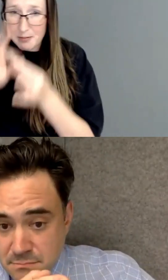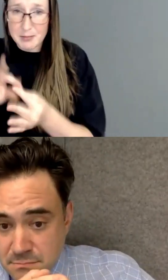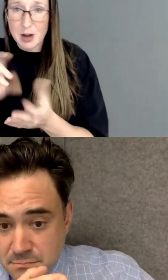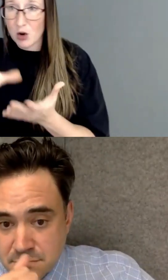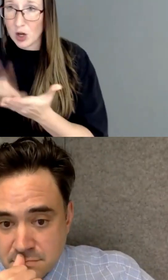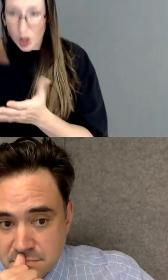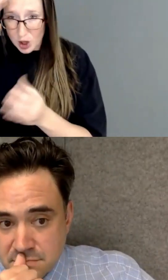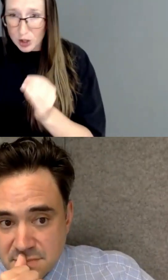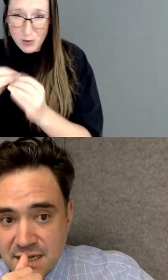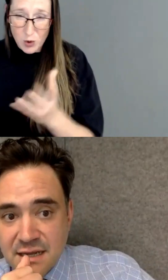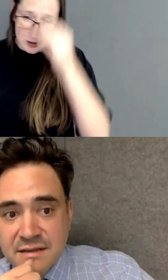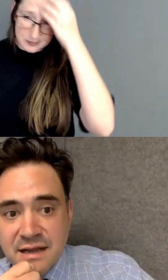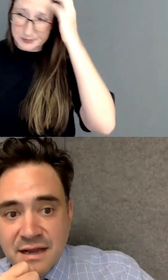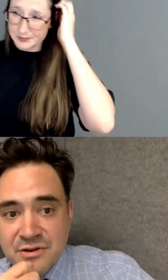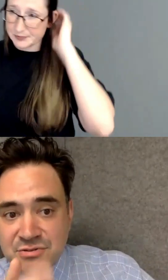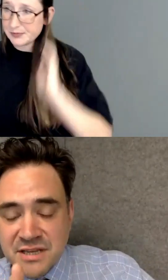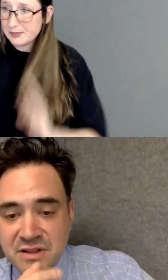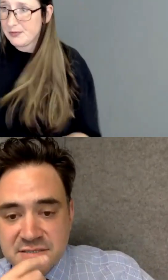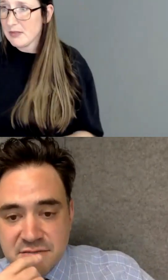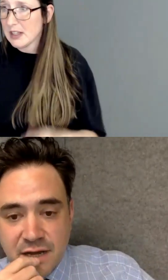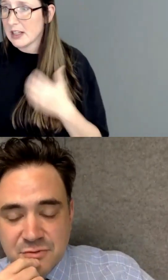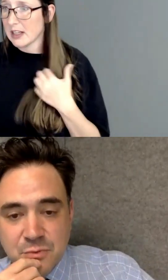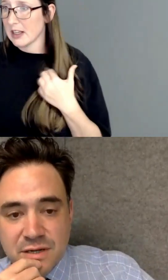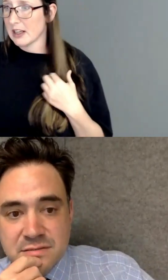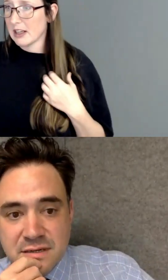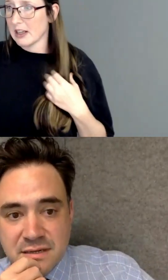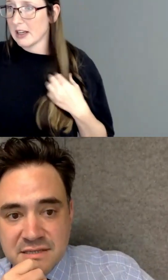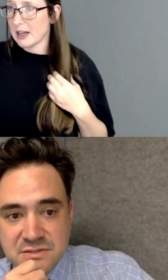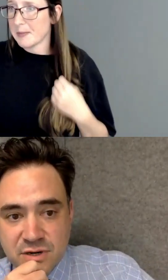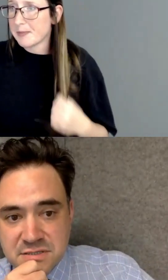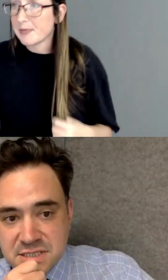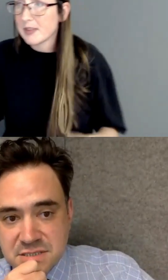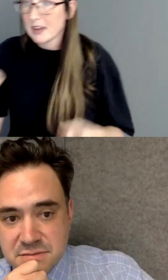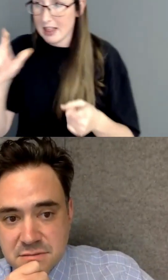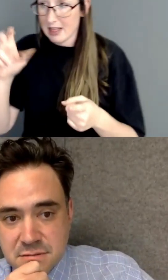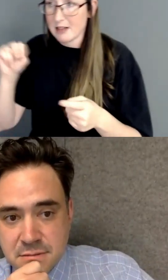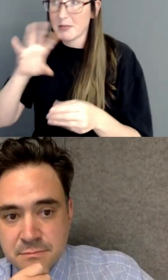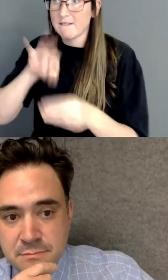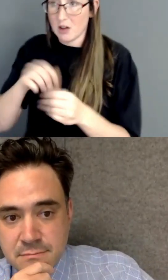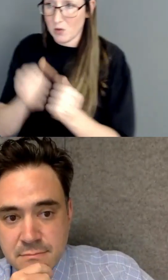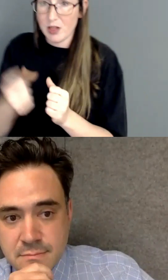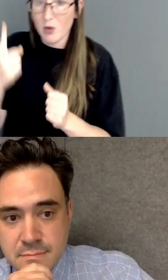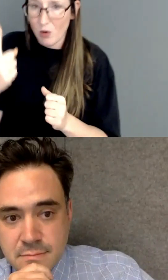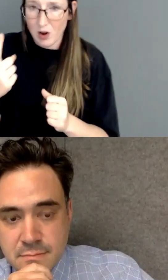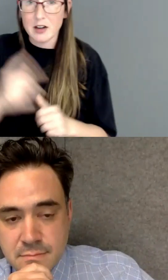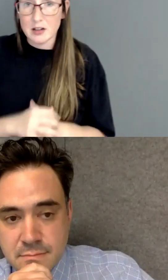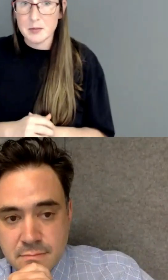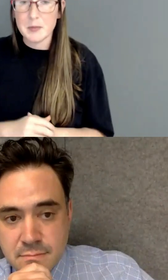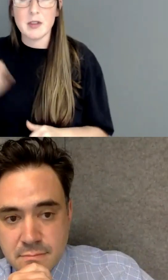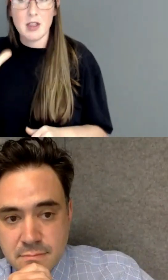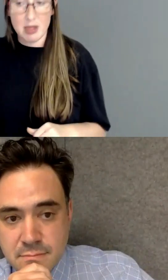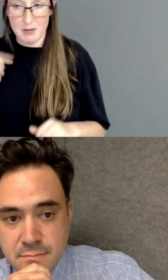learn more? I know Elon's involved with one excellent organization. I can